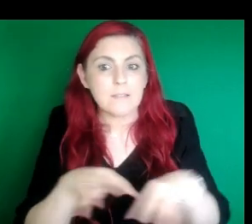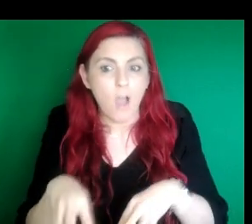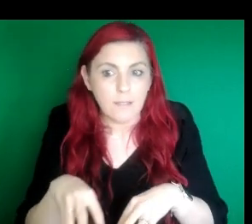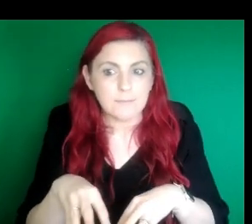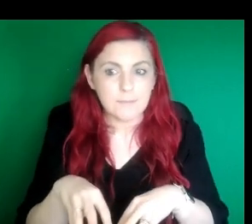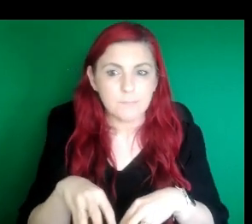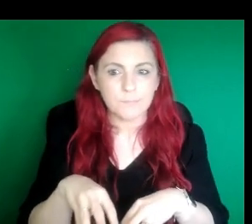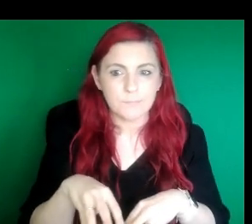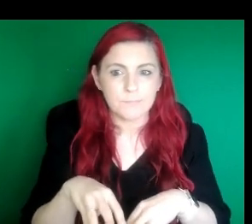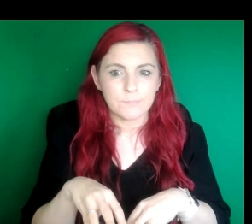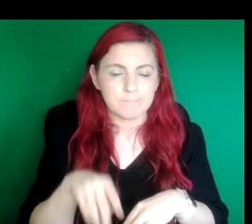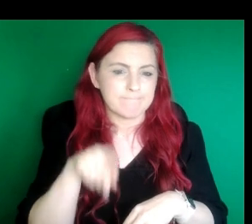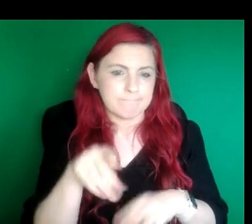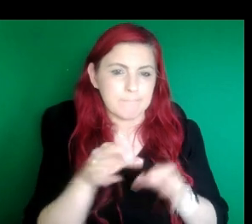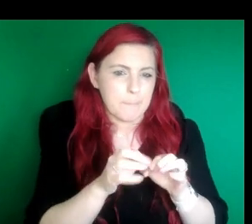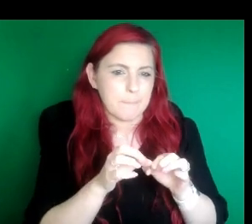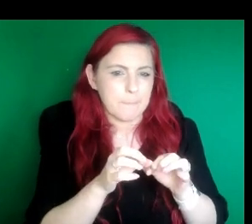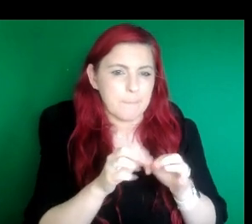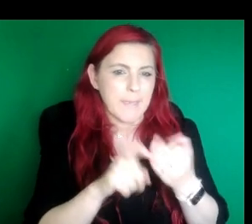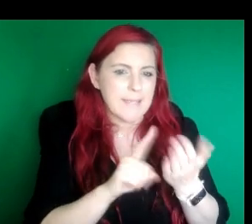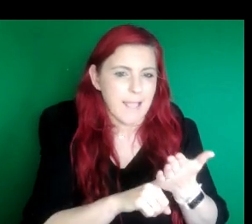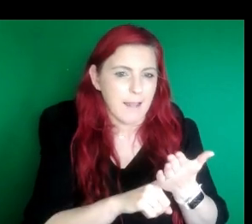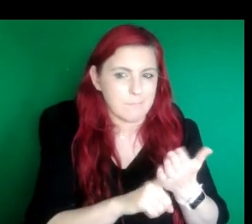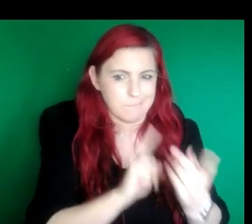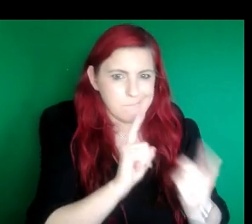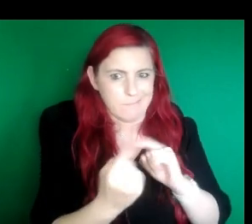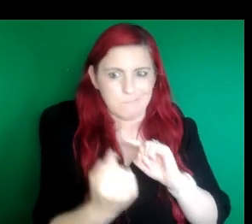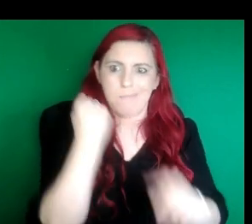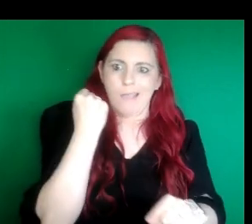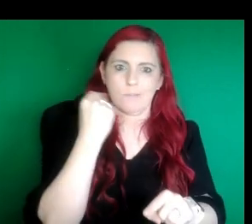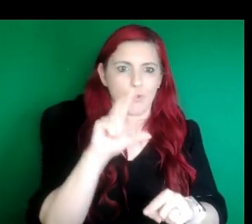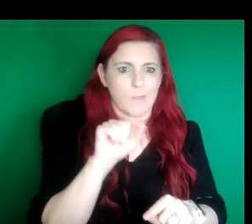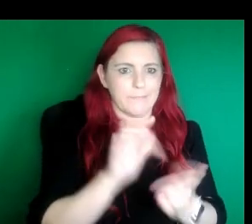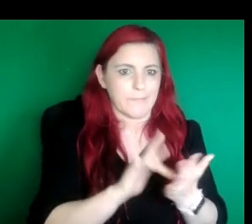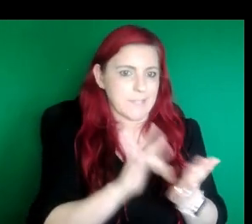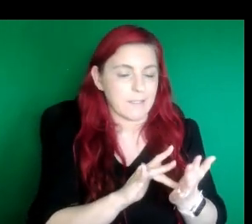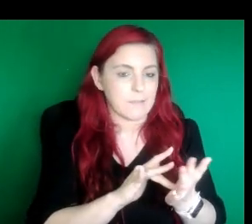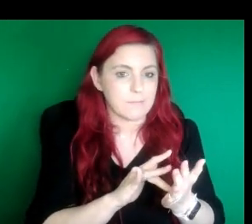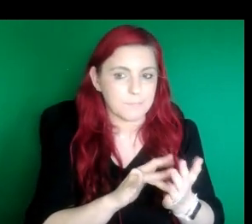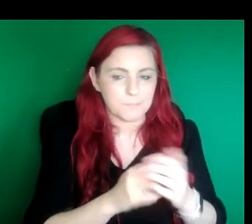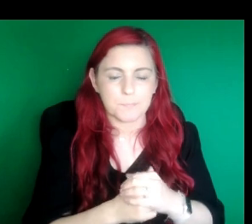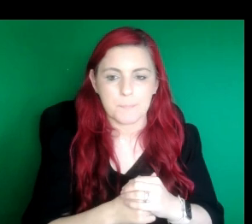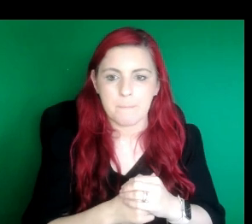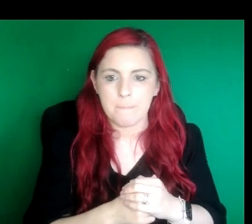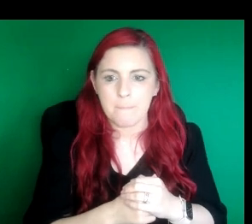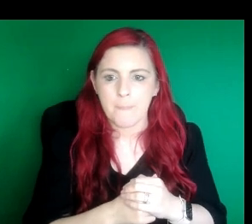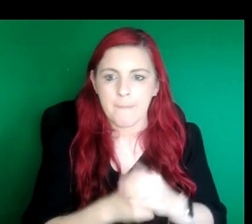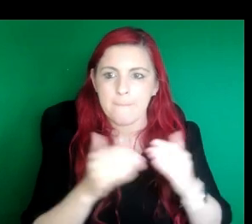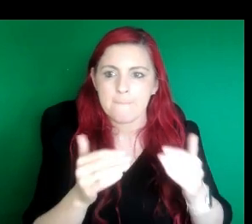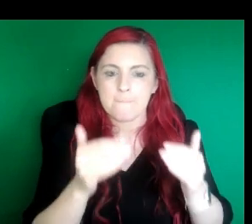people, the Scotland Act had passed back in 2015. So it's quite a while since the Act had come into force.